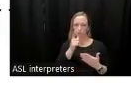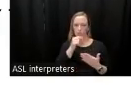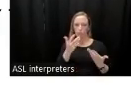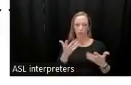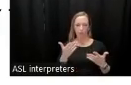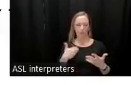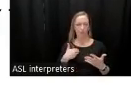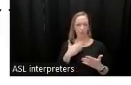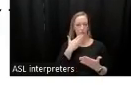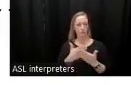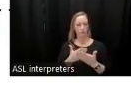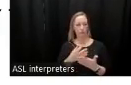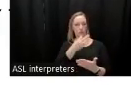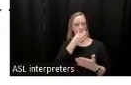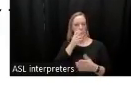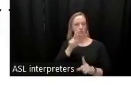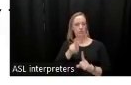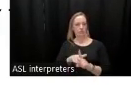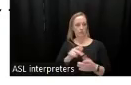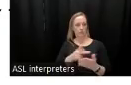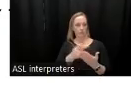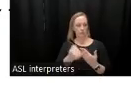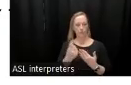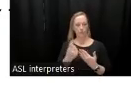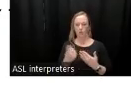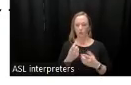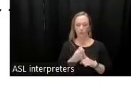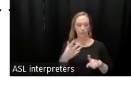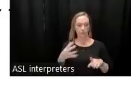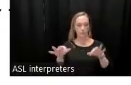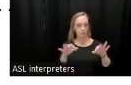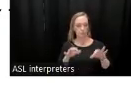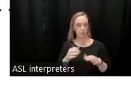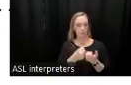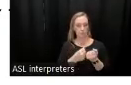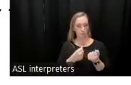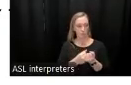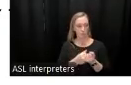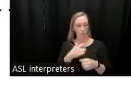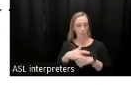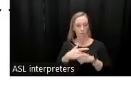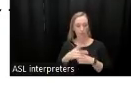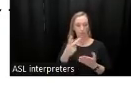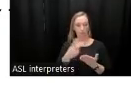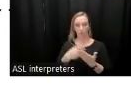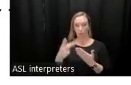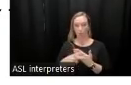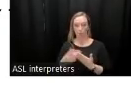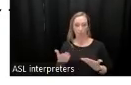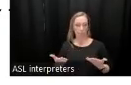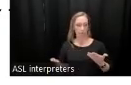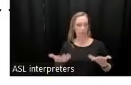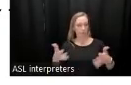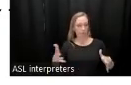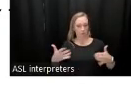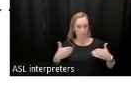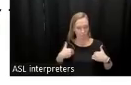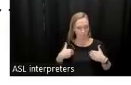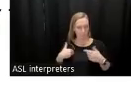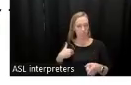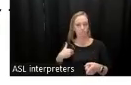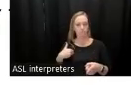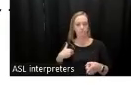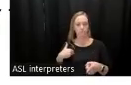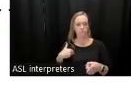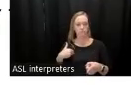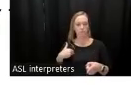expertise. And always talk about the support that's available, programming that may already exist, and